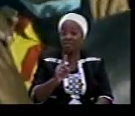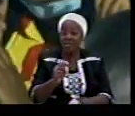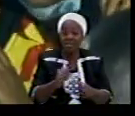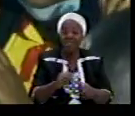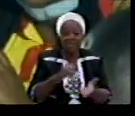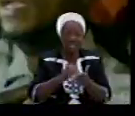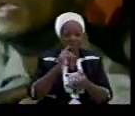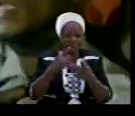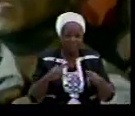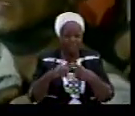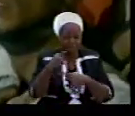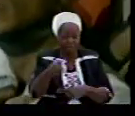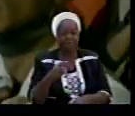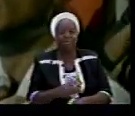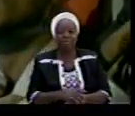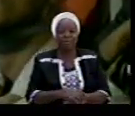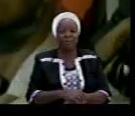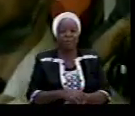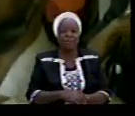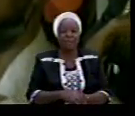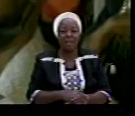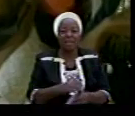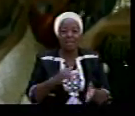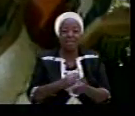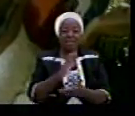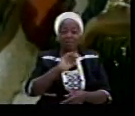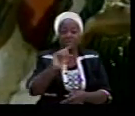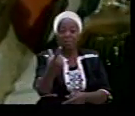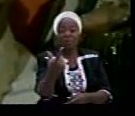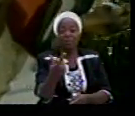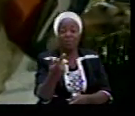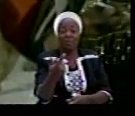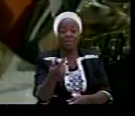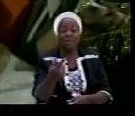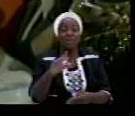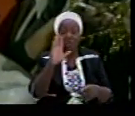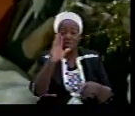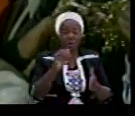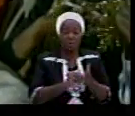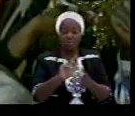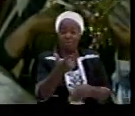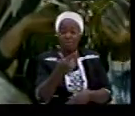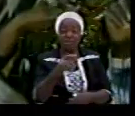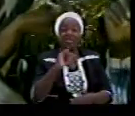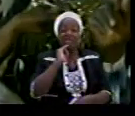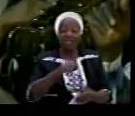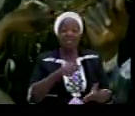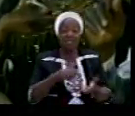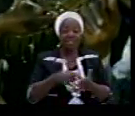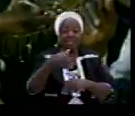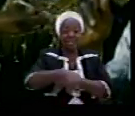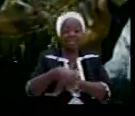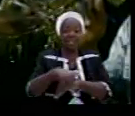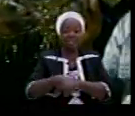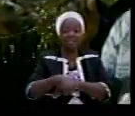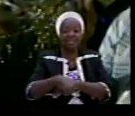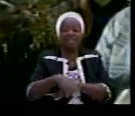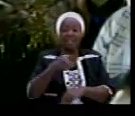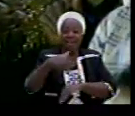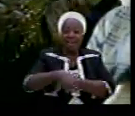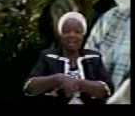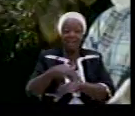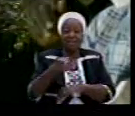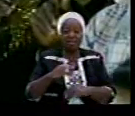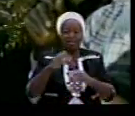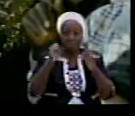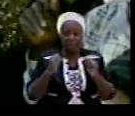turn. And tonight is that night. The night of power. The night of